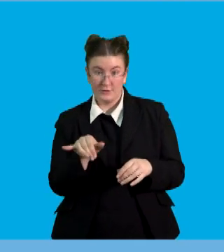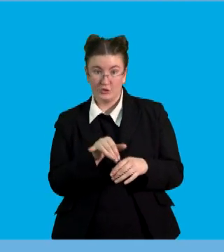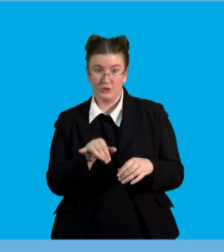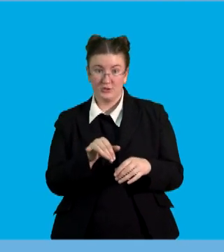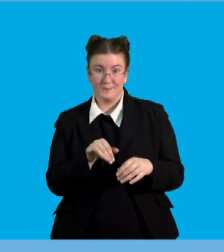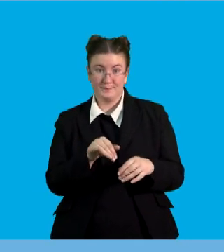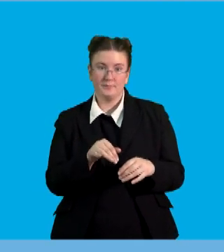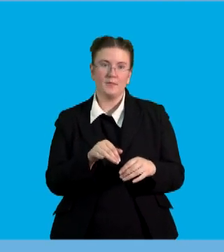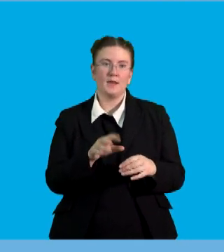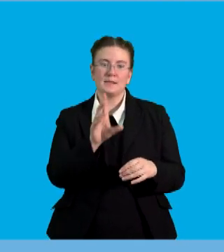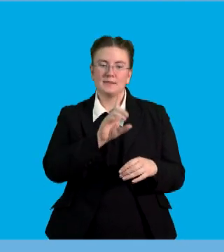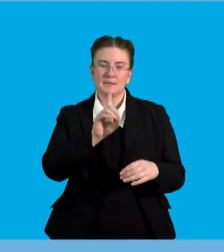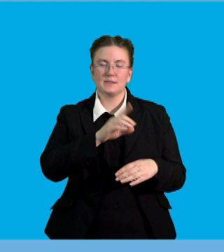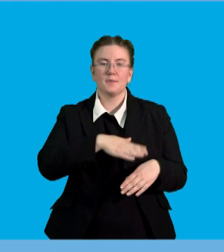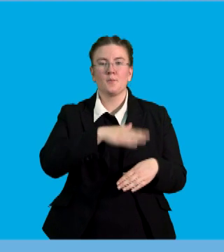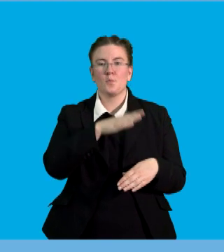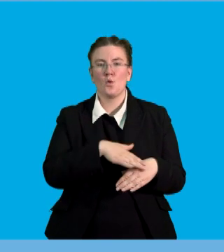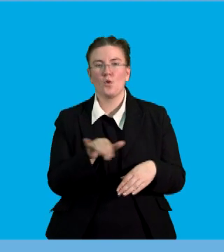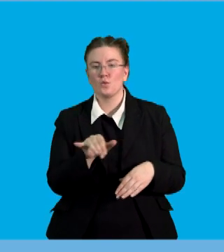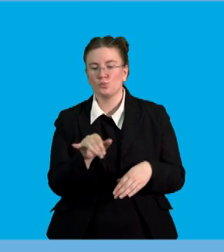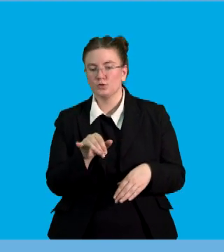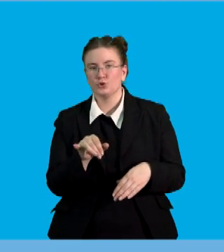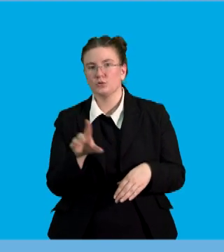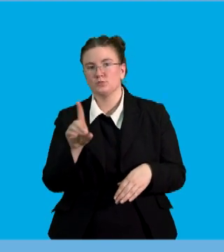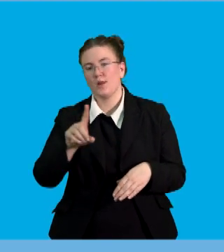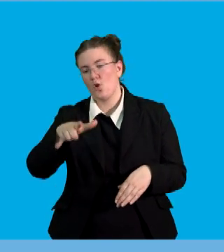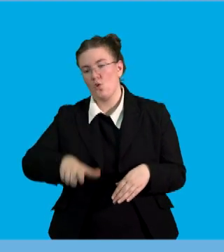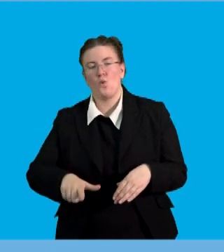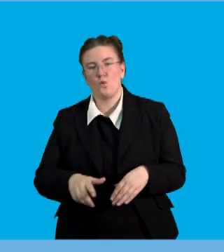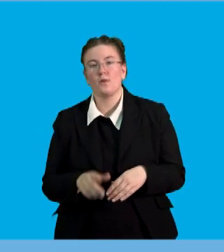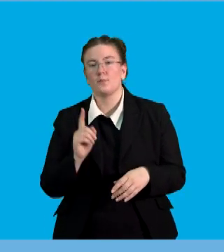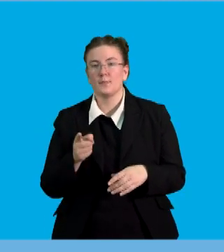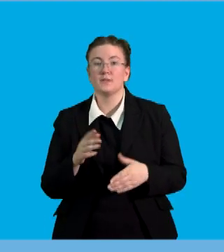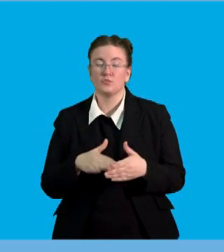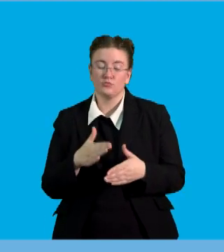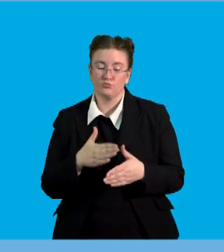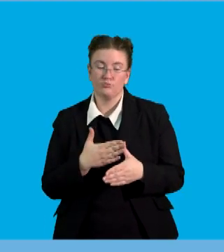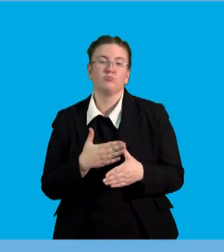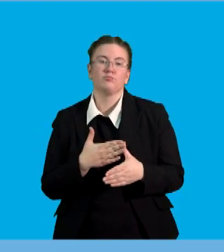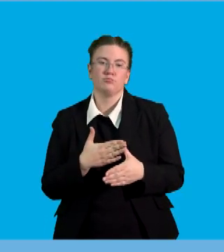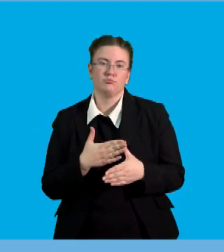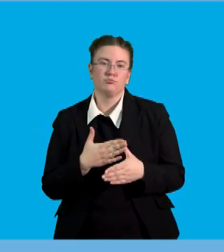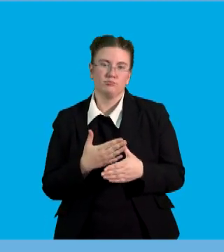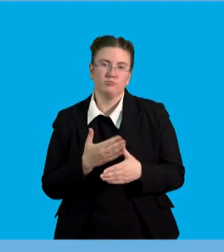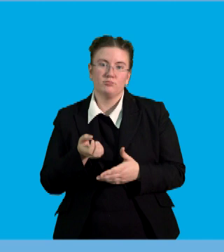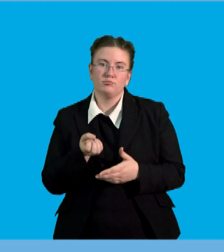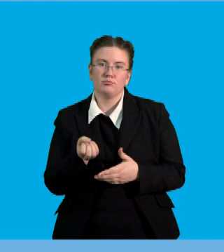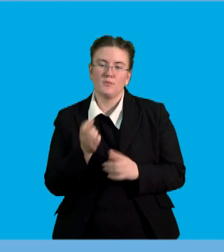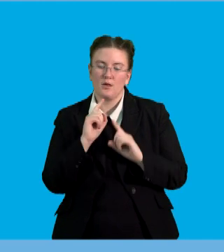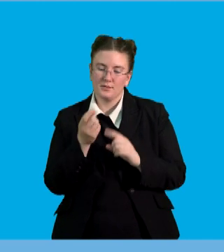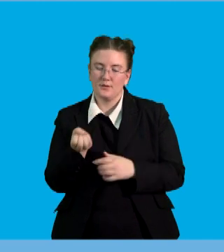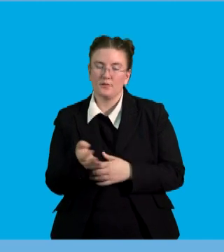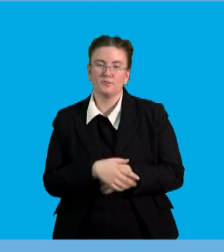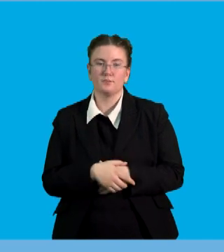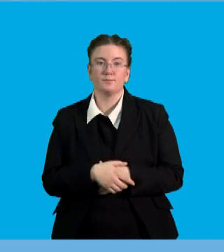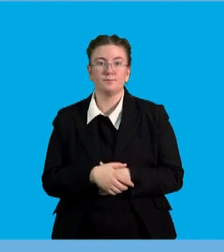highest density and which state has the lowest density? And we need to give a reason for our answer. So number 1, what we remember about